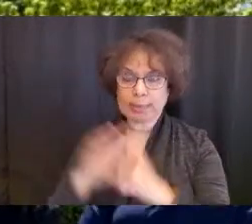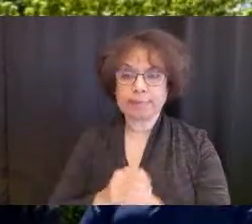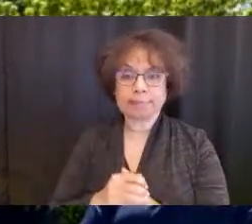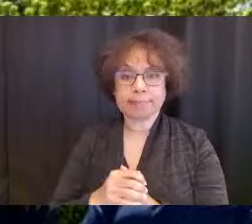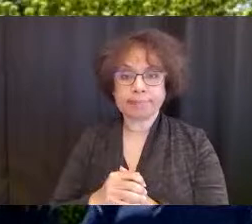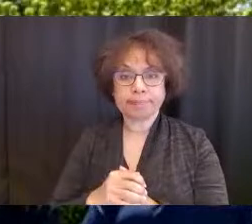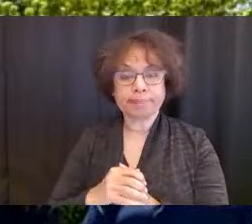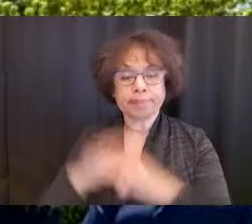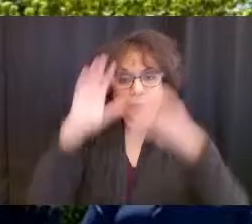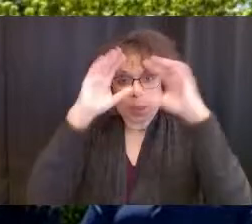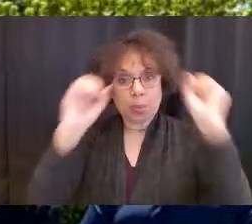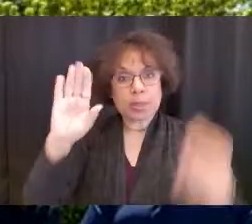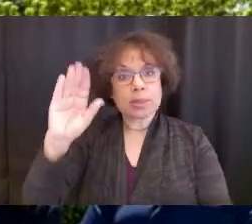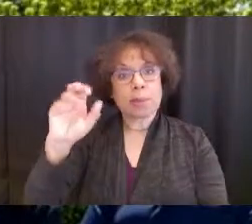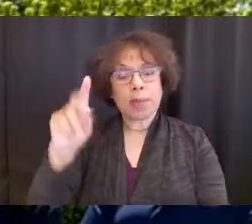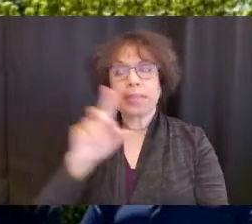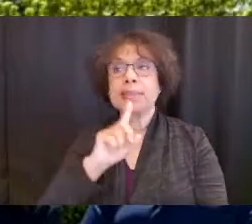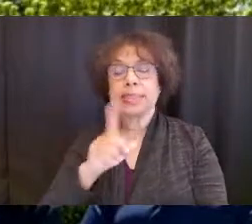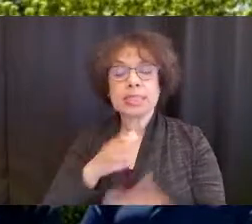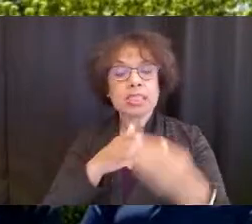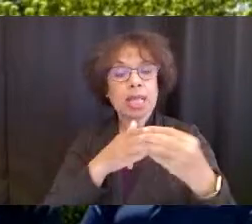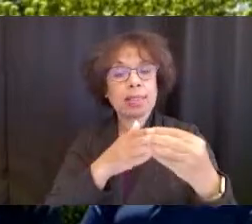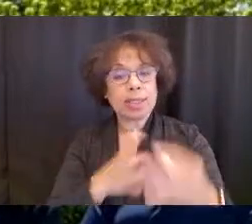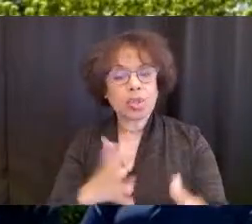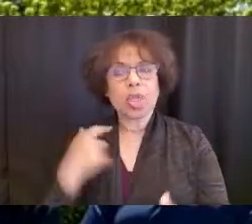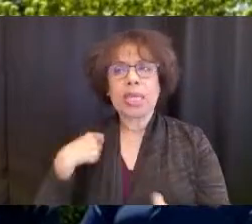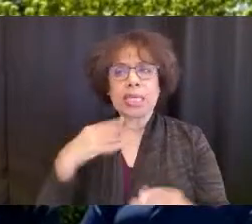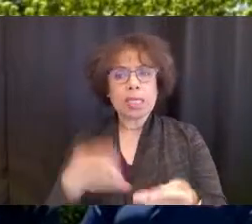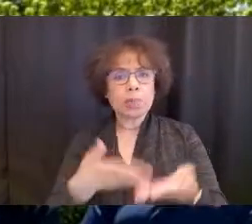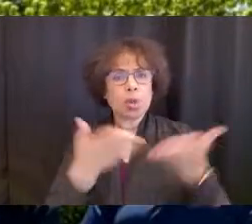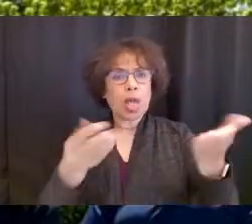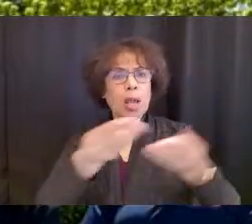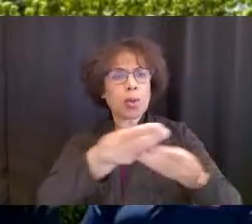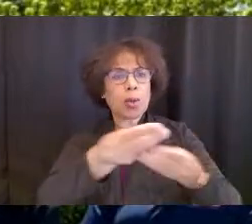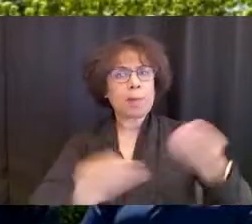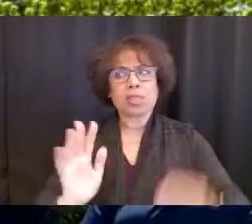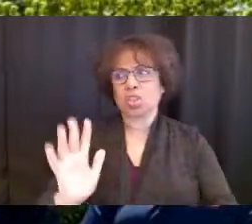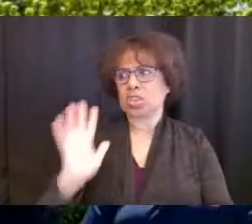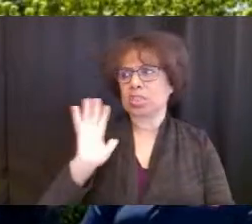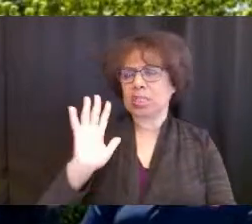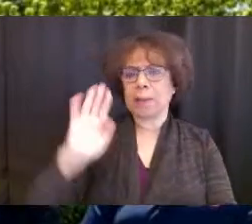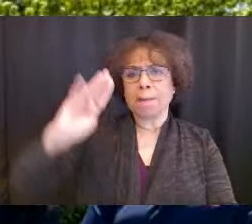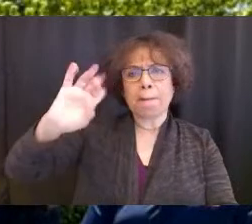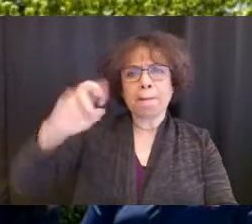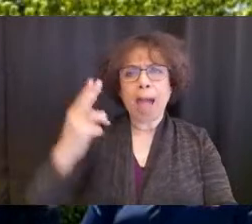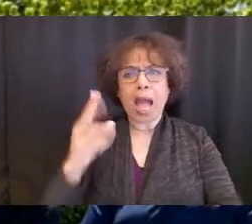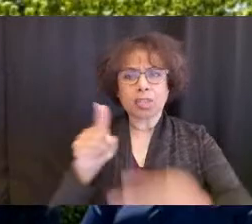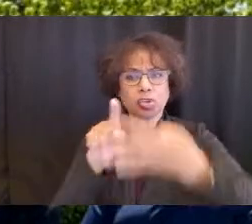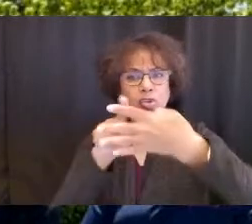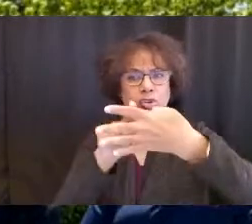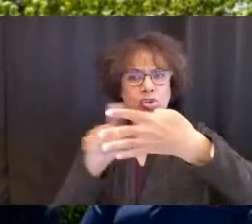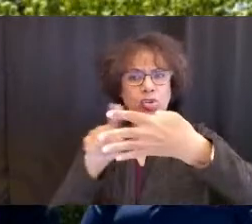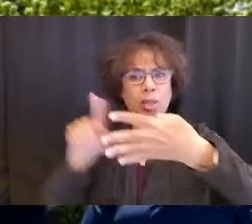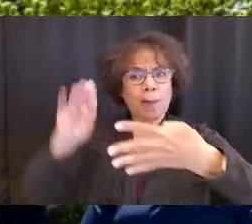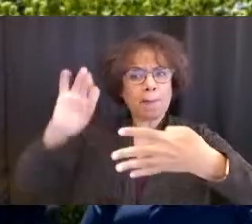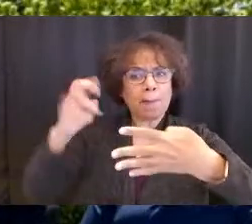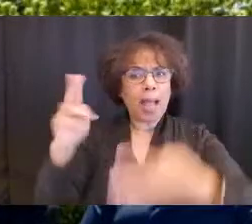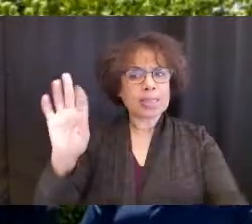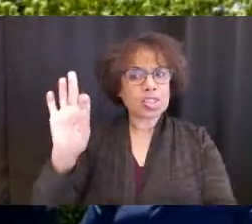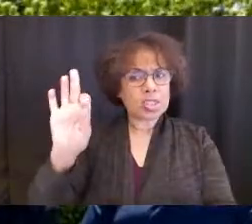leadership. Let's not forget, he put out a budget back in early March, on March 9th, that not only